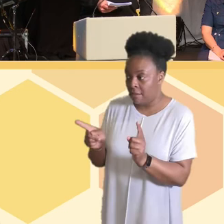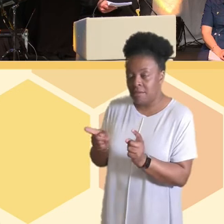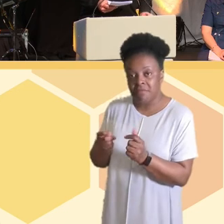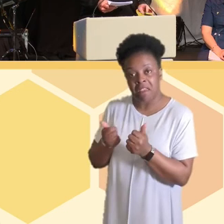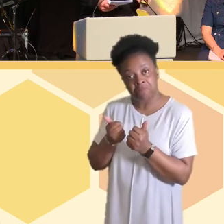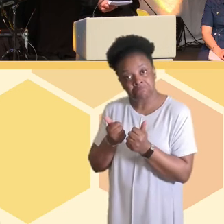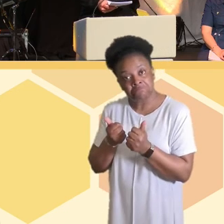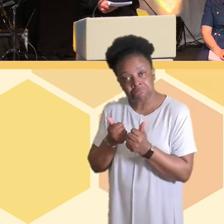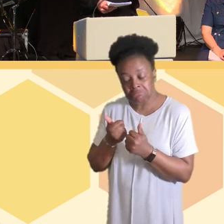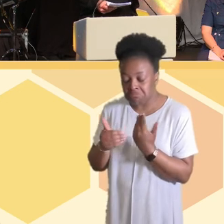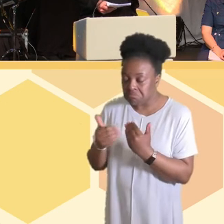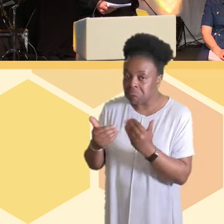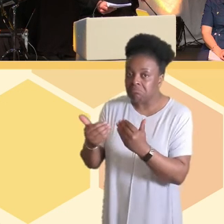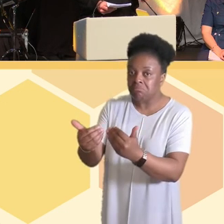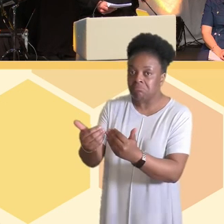resources.